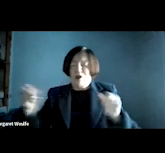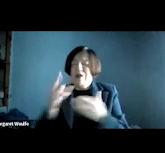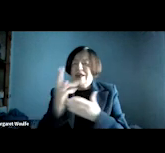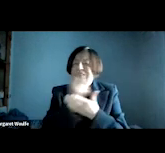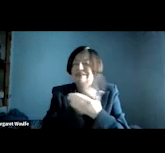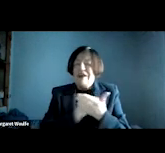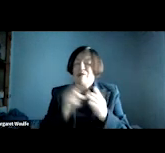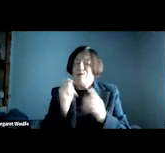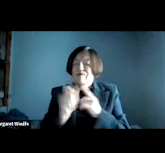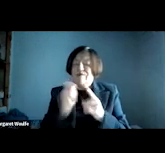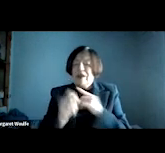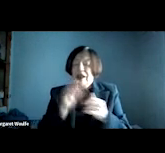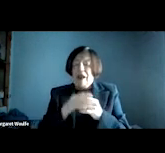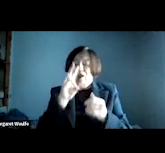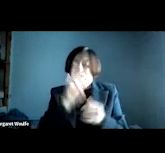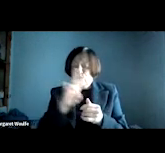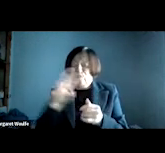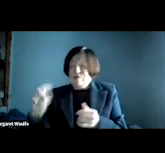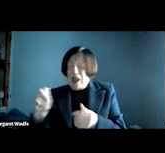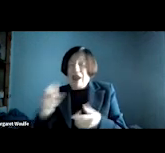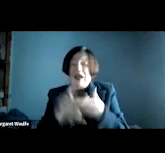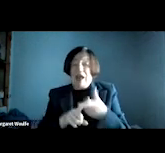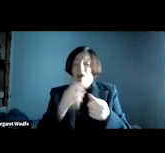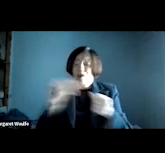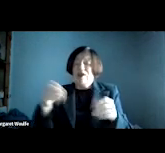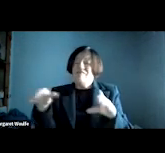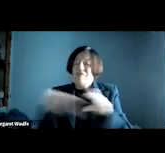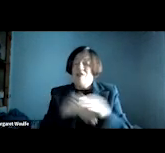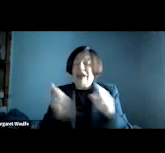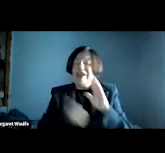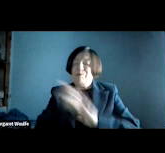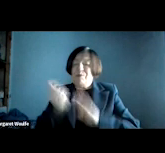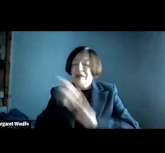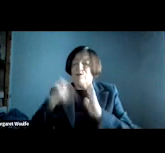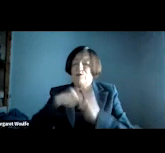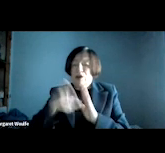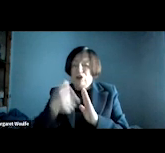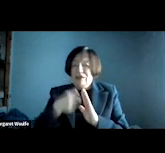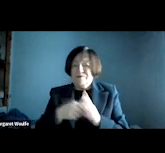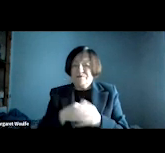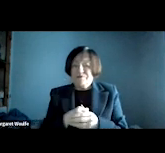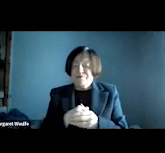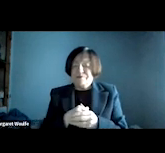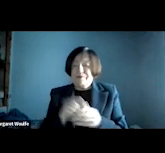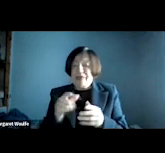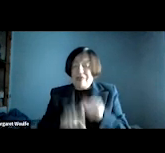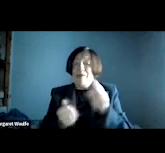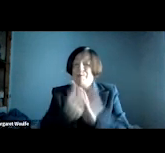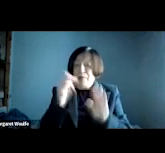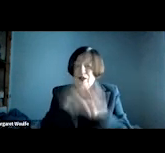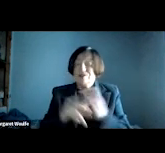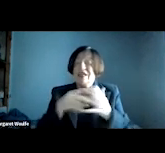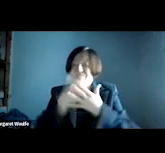such as quantity surveyors and so on that are involved in any kind of a building project. Then, of course, builders and